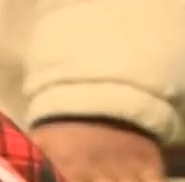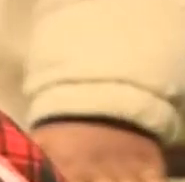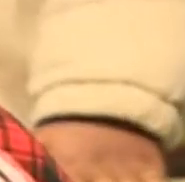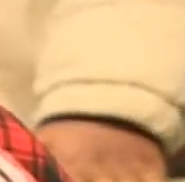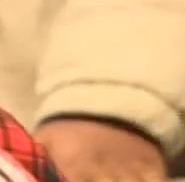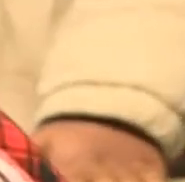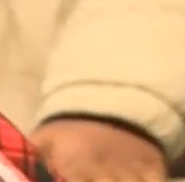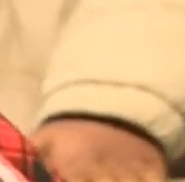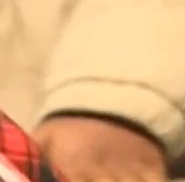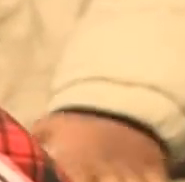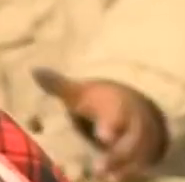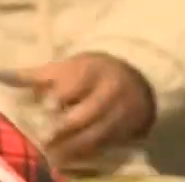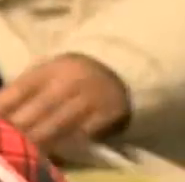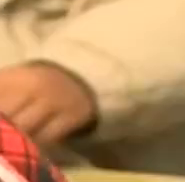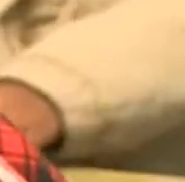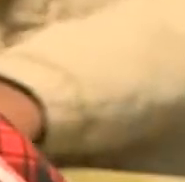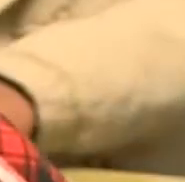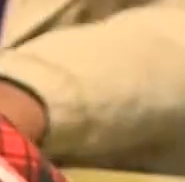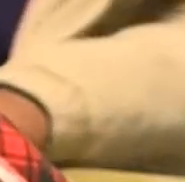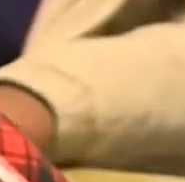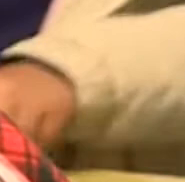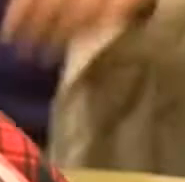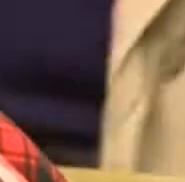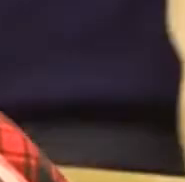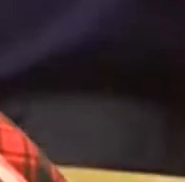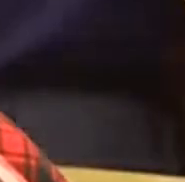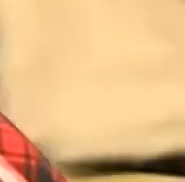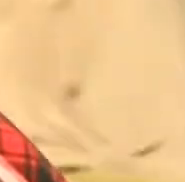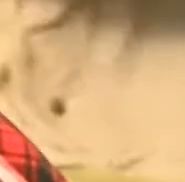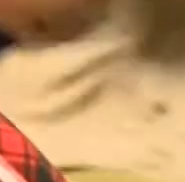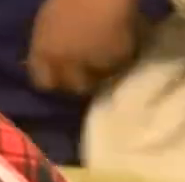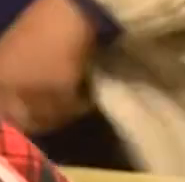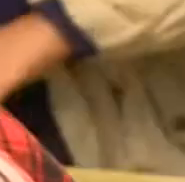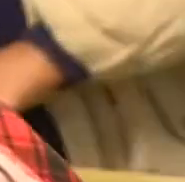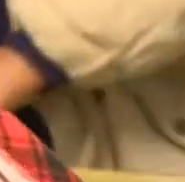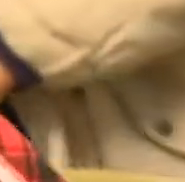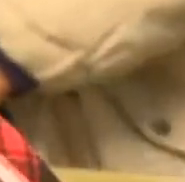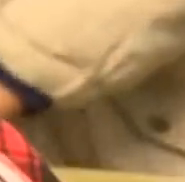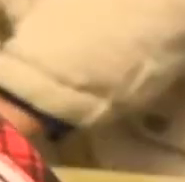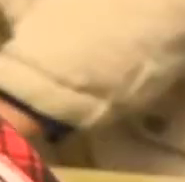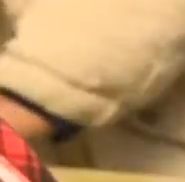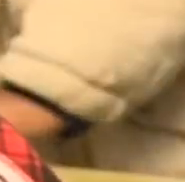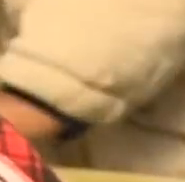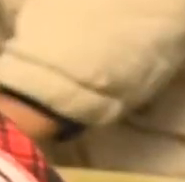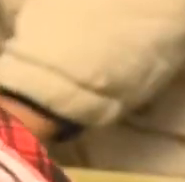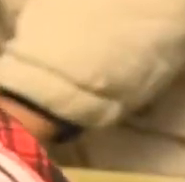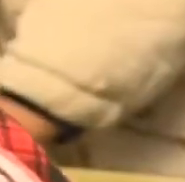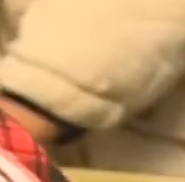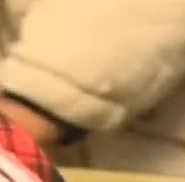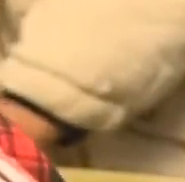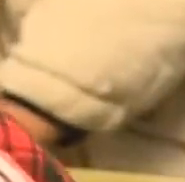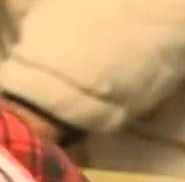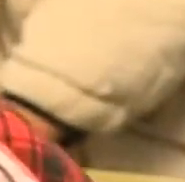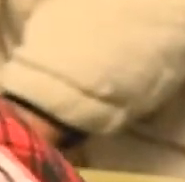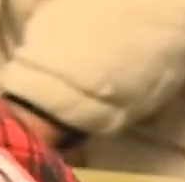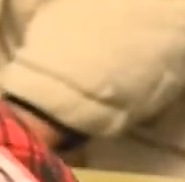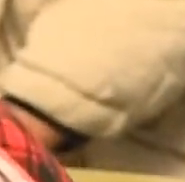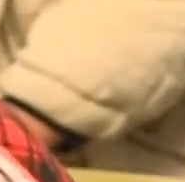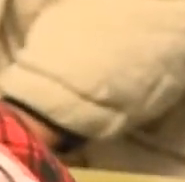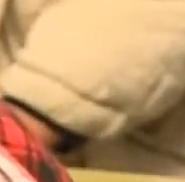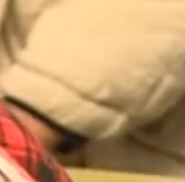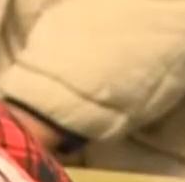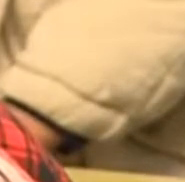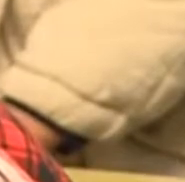read through the painting he has done. So the message he was trying to pass, I could read